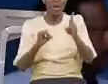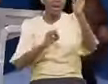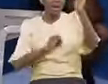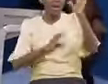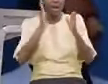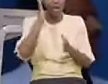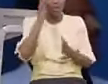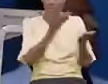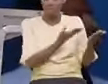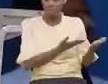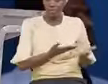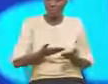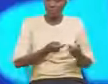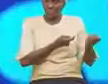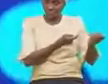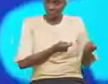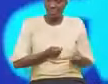lo.